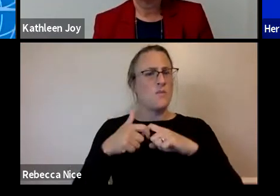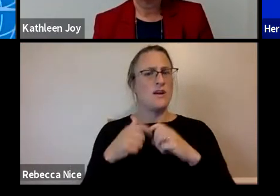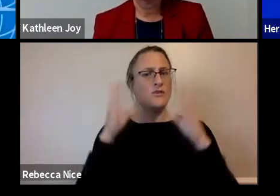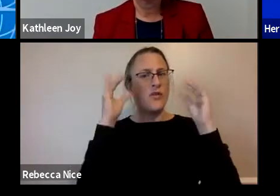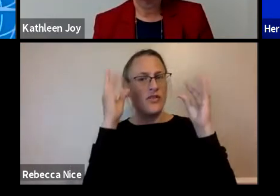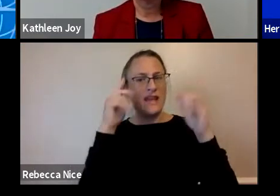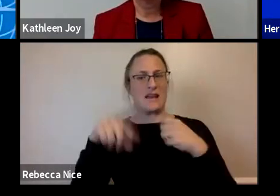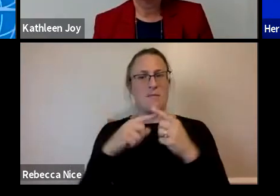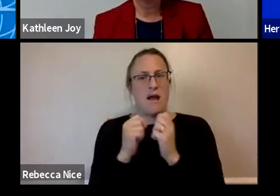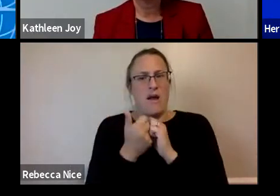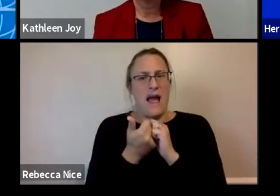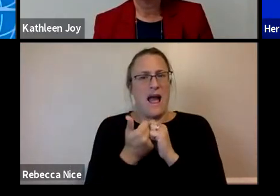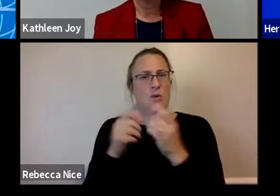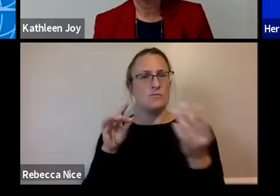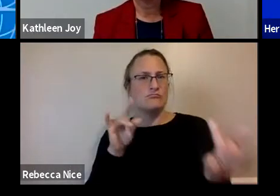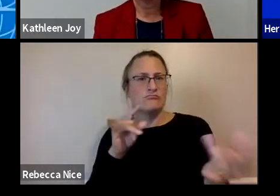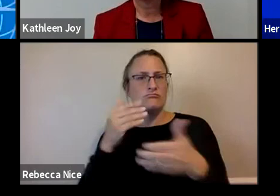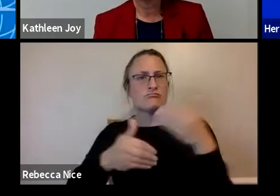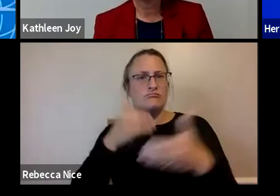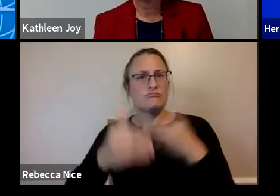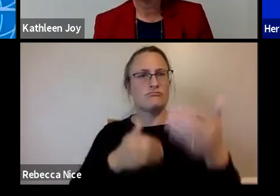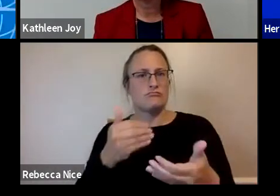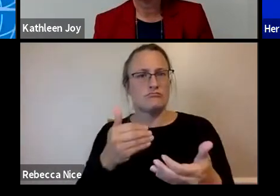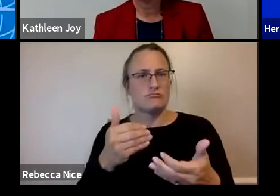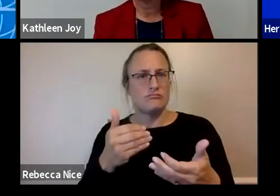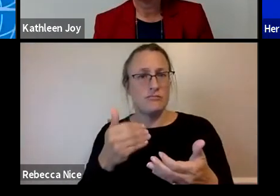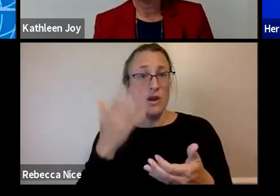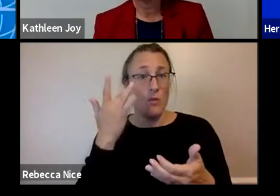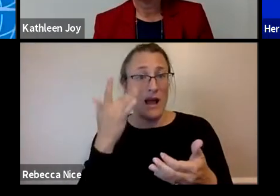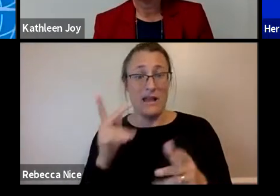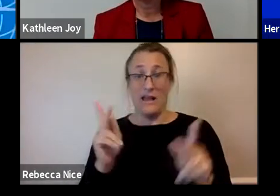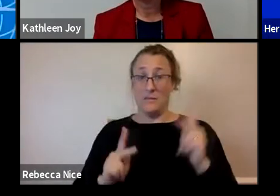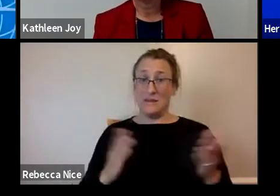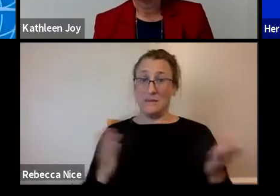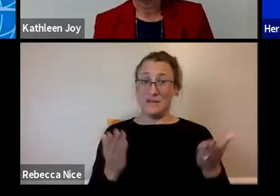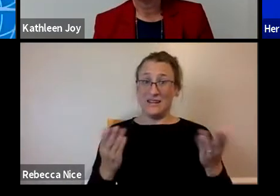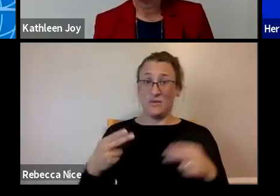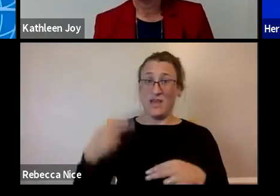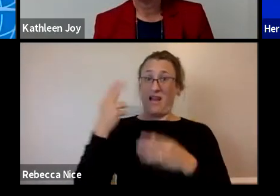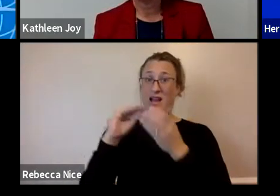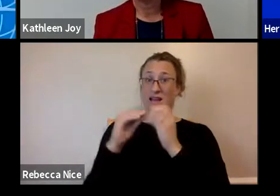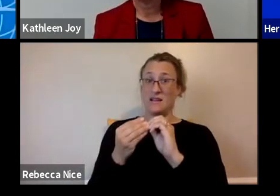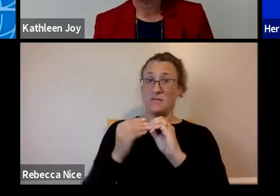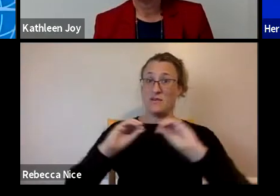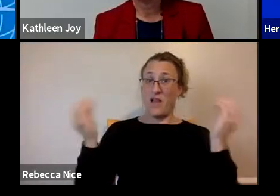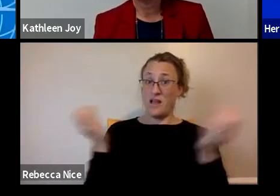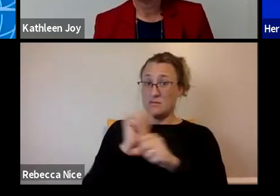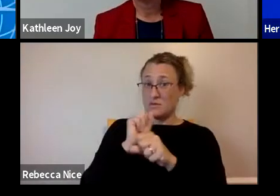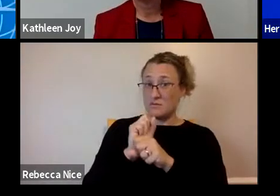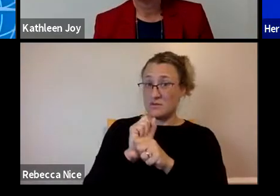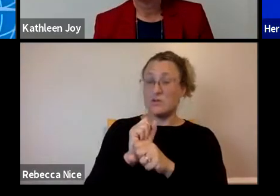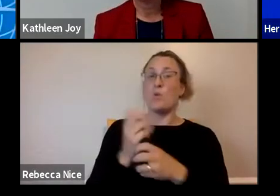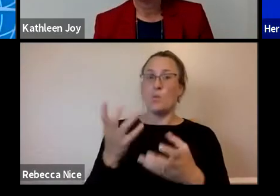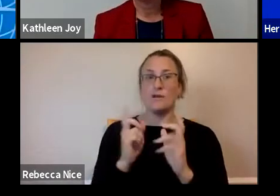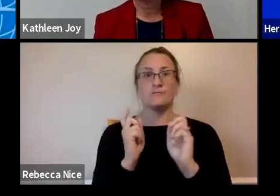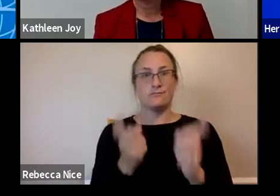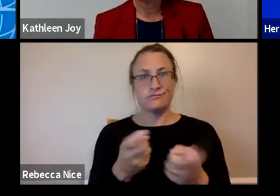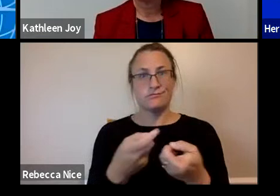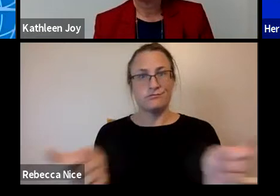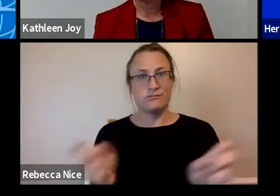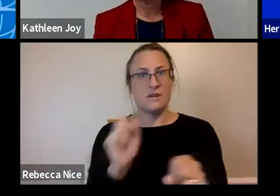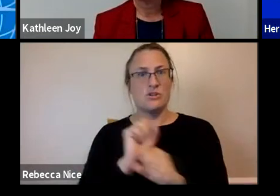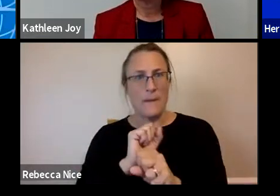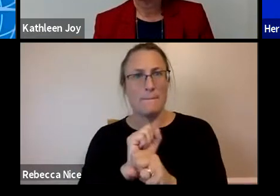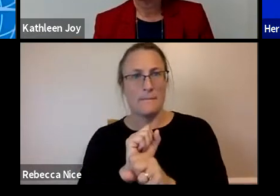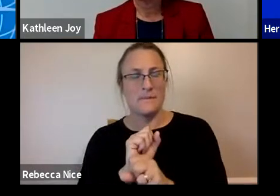so people in this community that bear a high unemployment will be employed. My other thing is we need to have